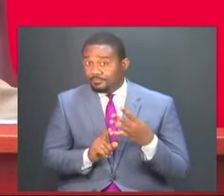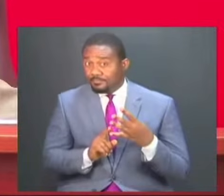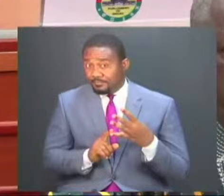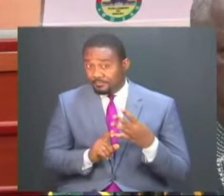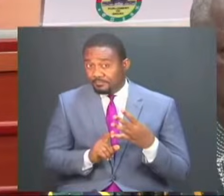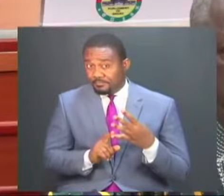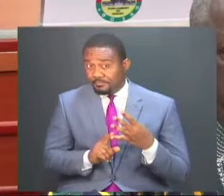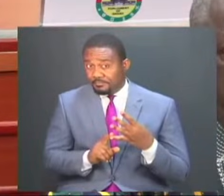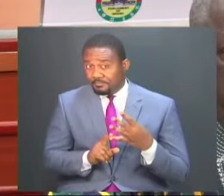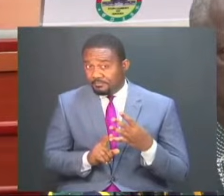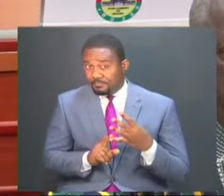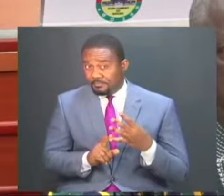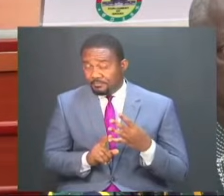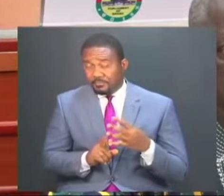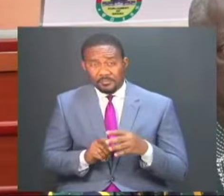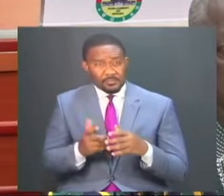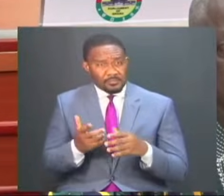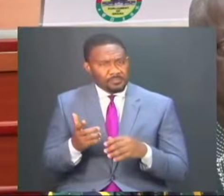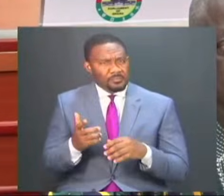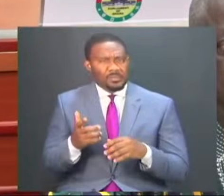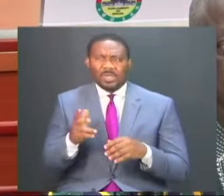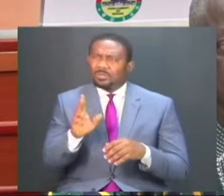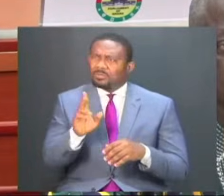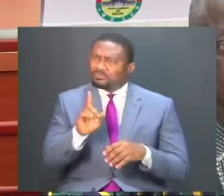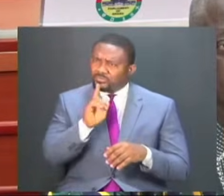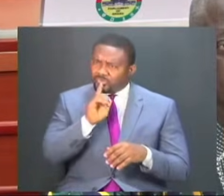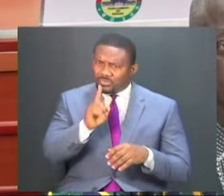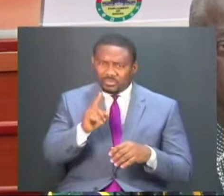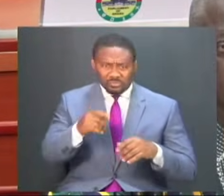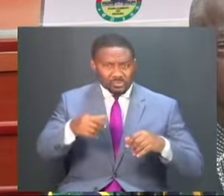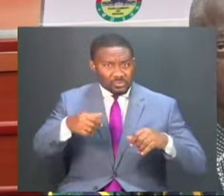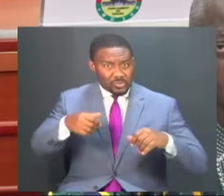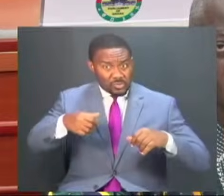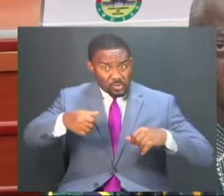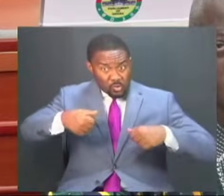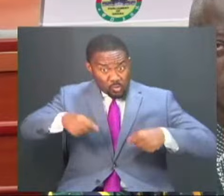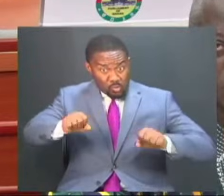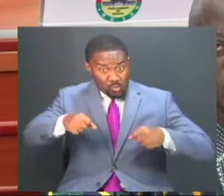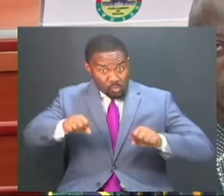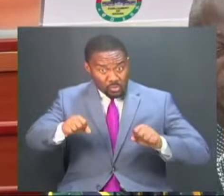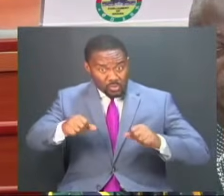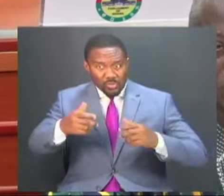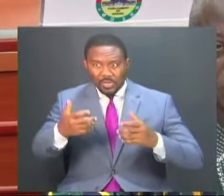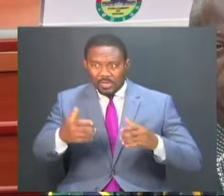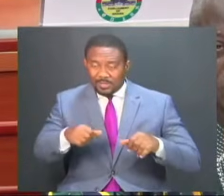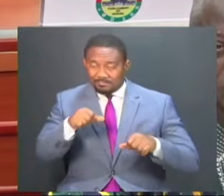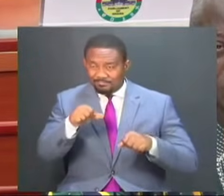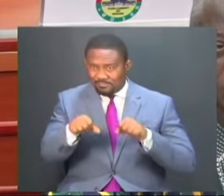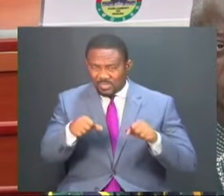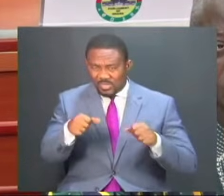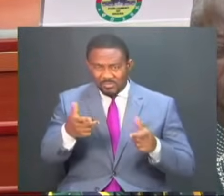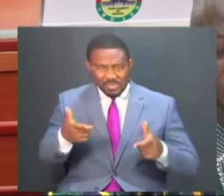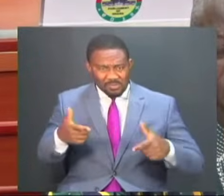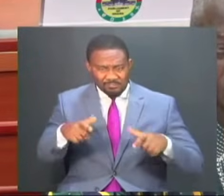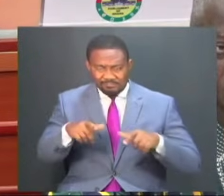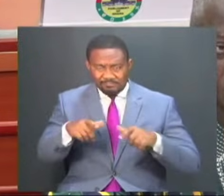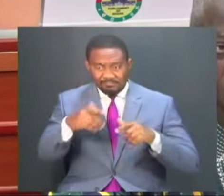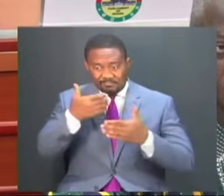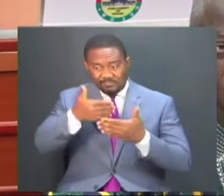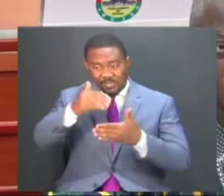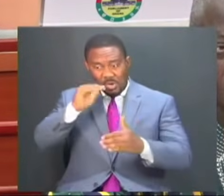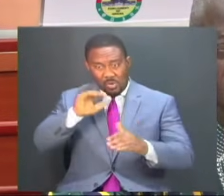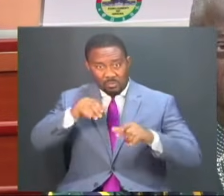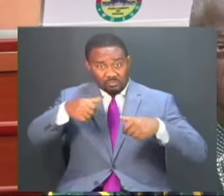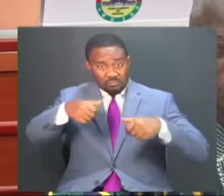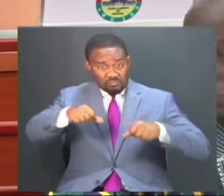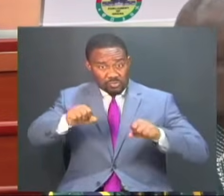the usage of motorcycles and tricycles for commercial purposes, for fair-paying activities. This